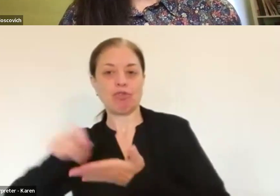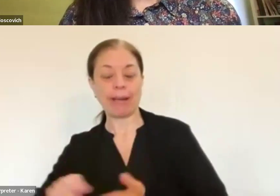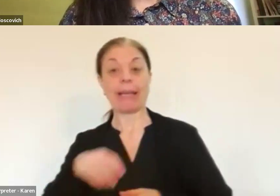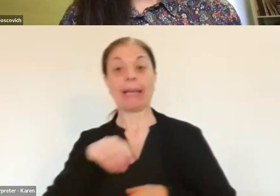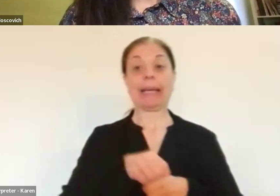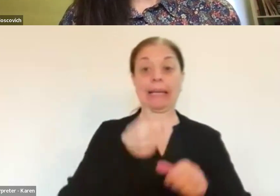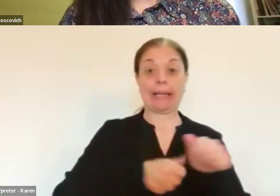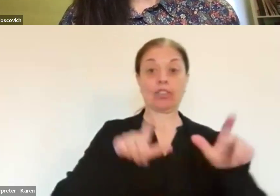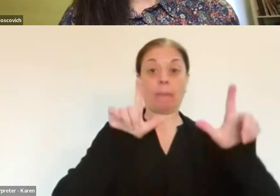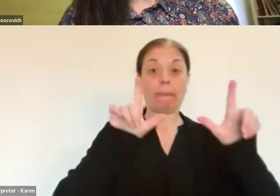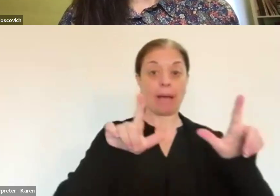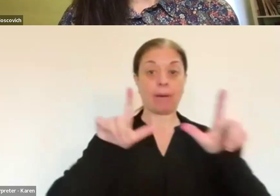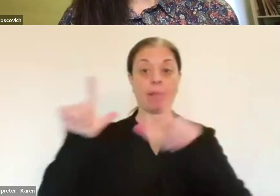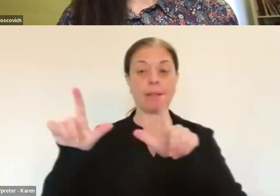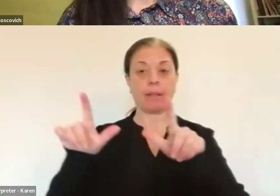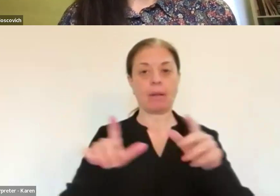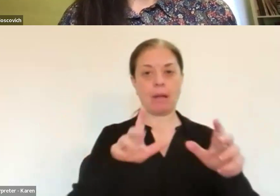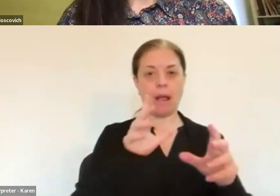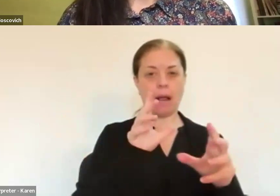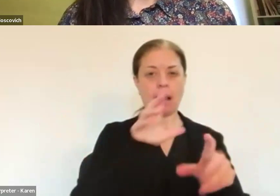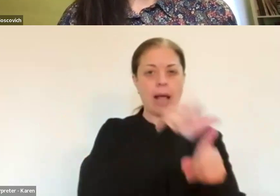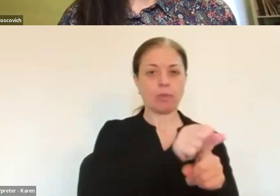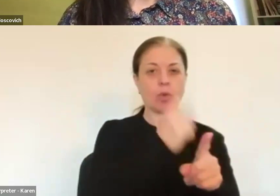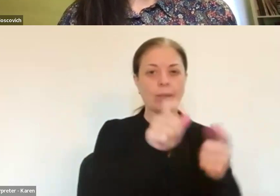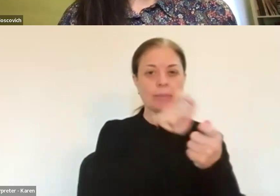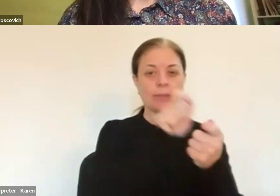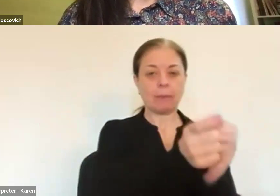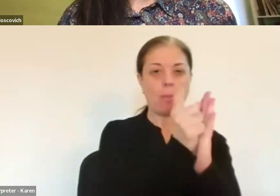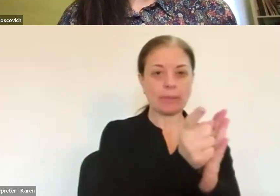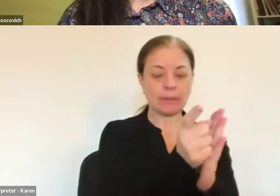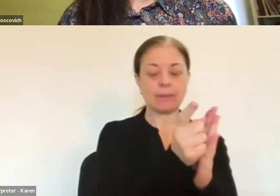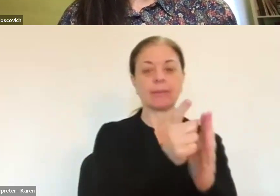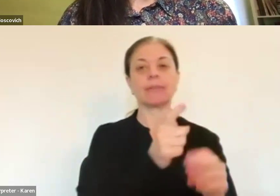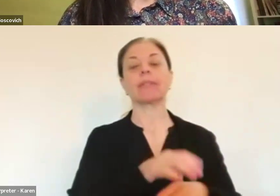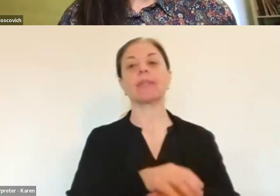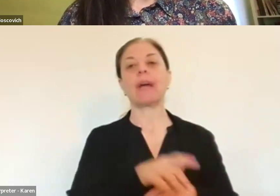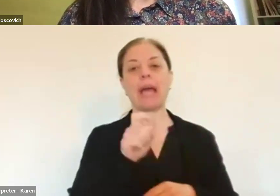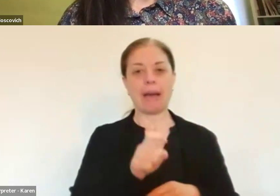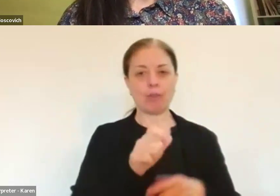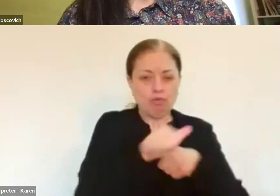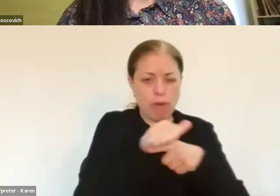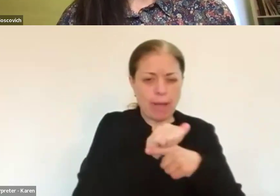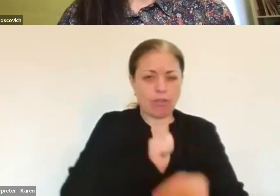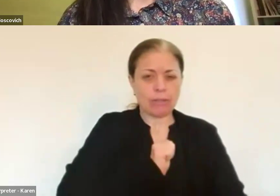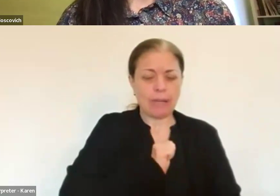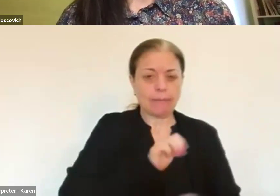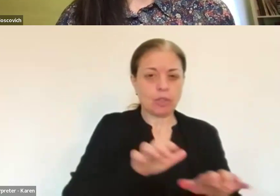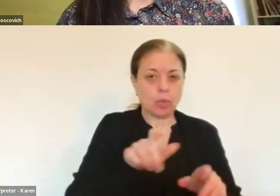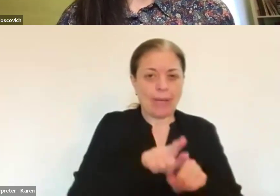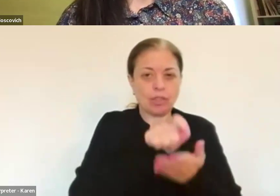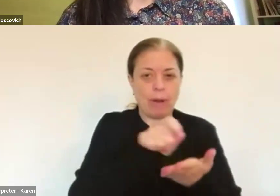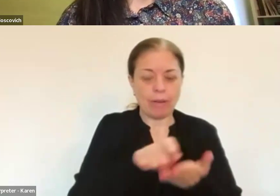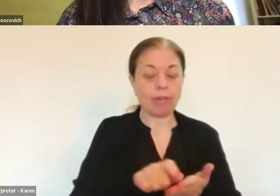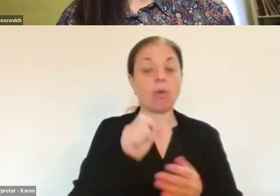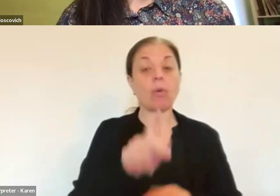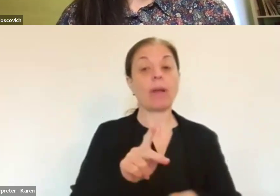panel, you're capturing one specific moment. And that was something that, you have to sort of train yourself to do as a writer, where you're like,